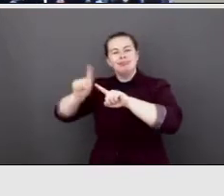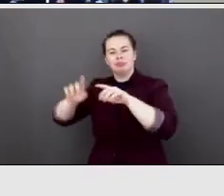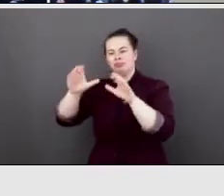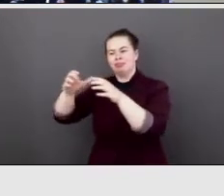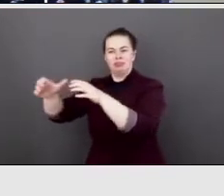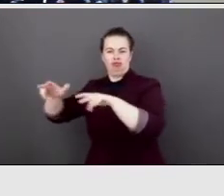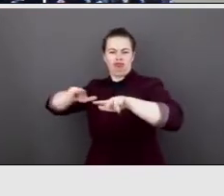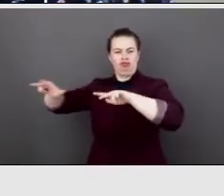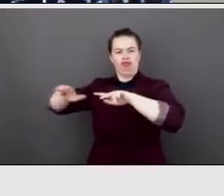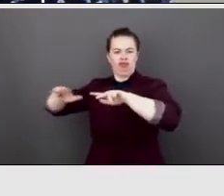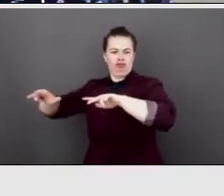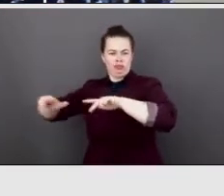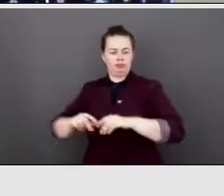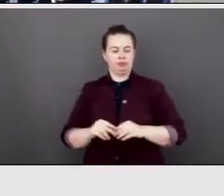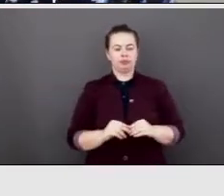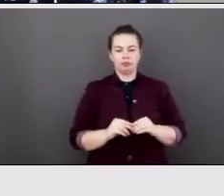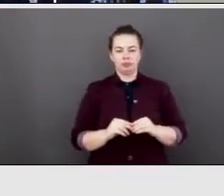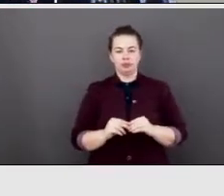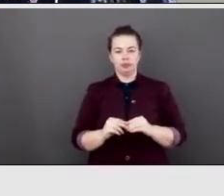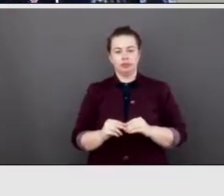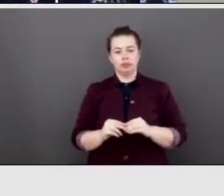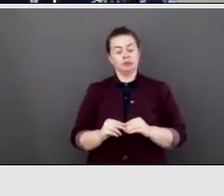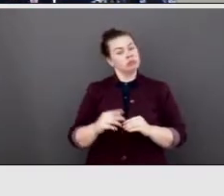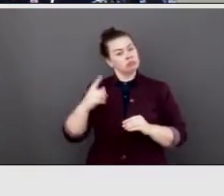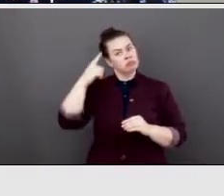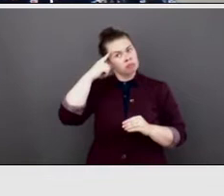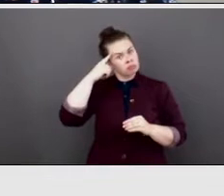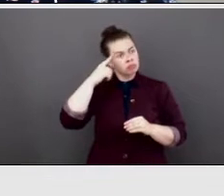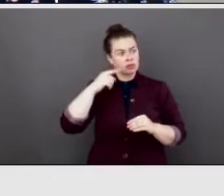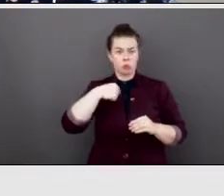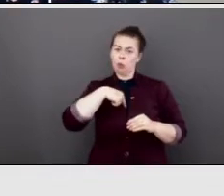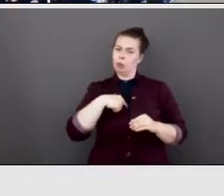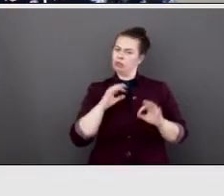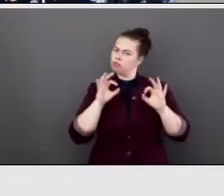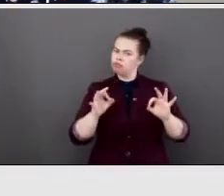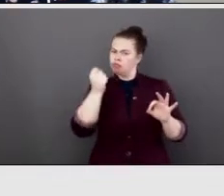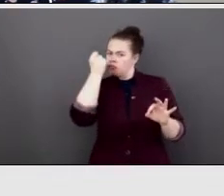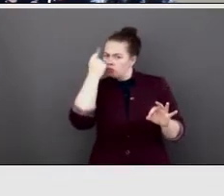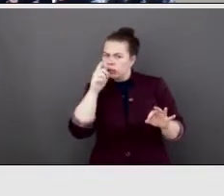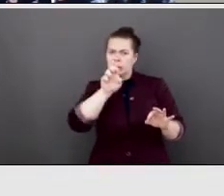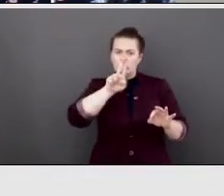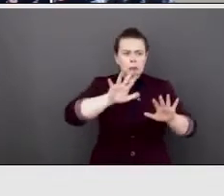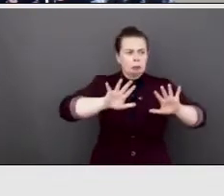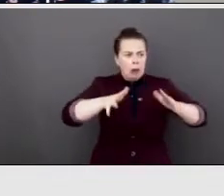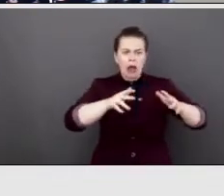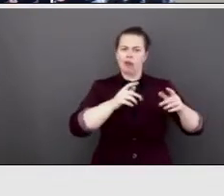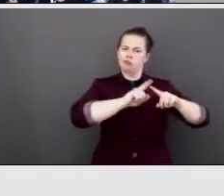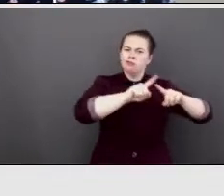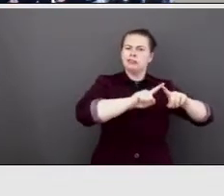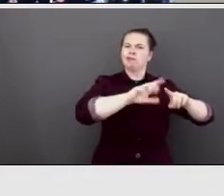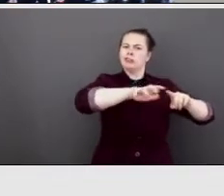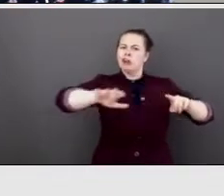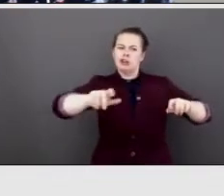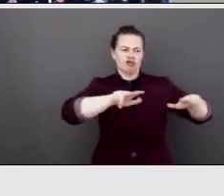decentralized. So we have a relatively good overview of models of healthcare provision in terms